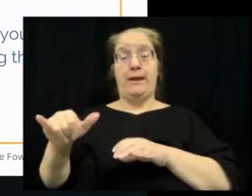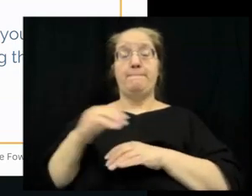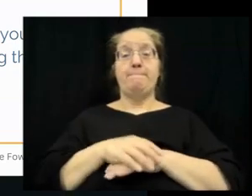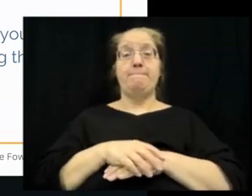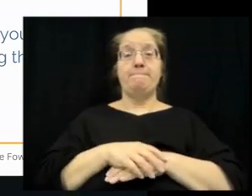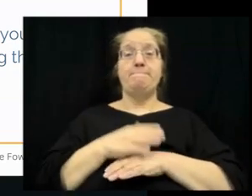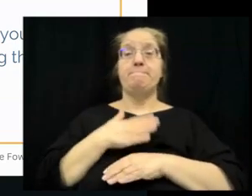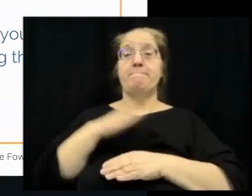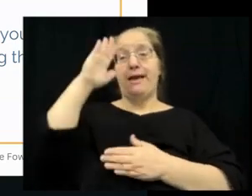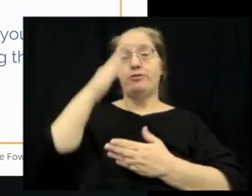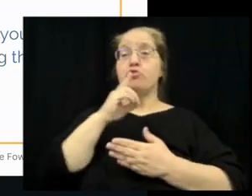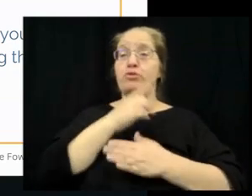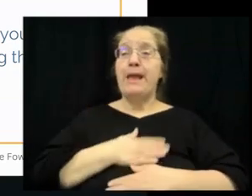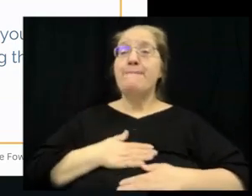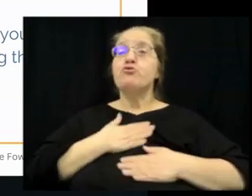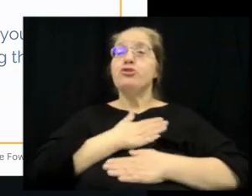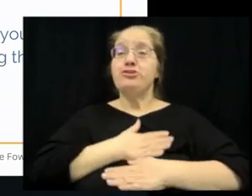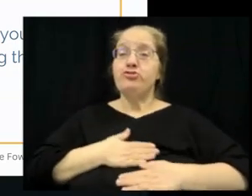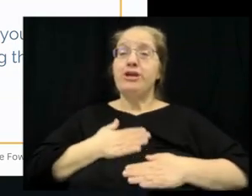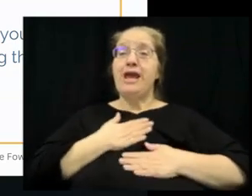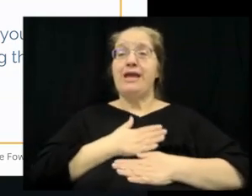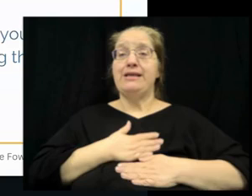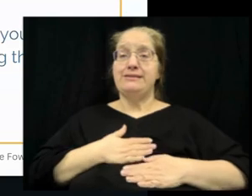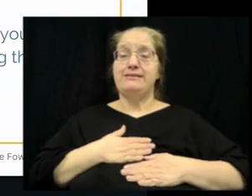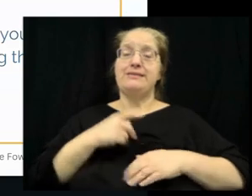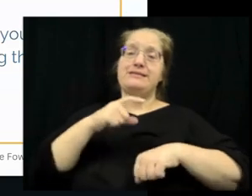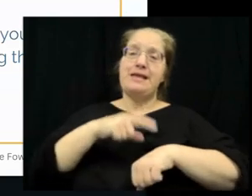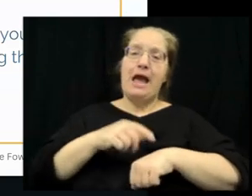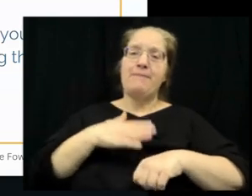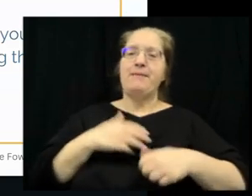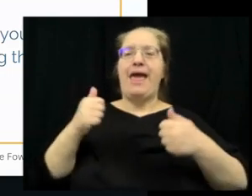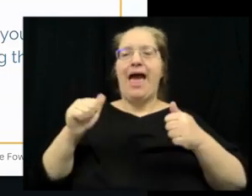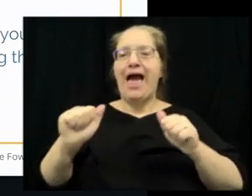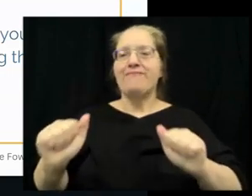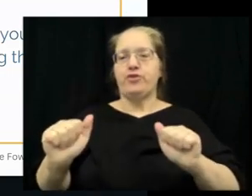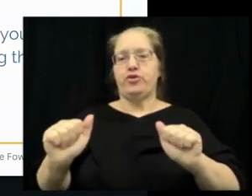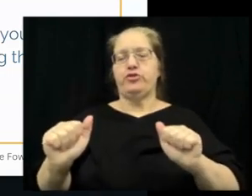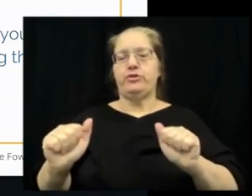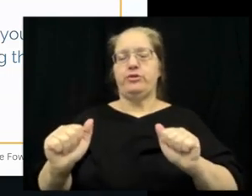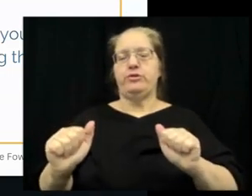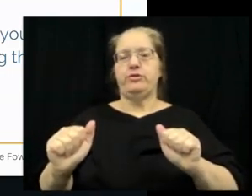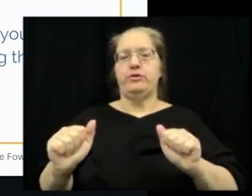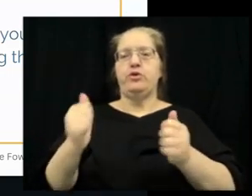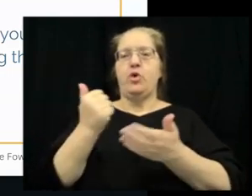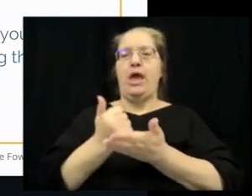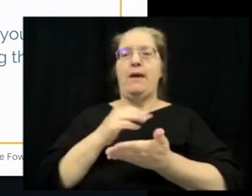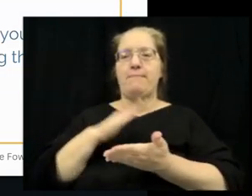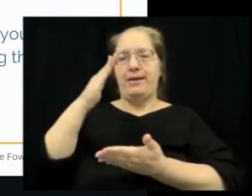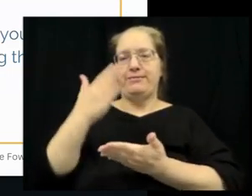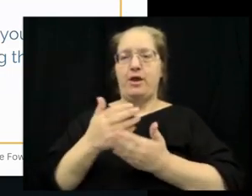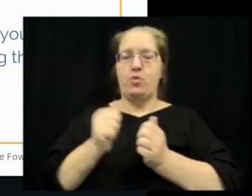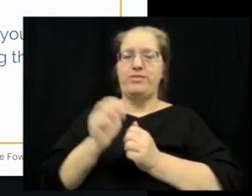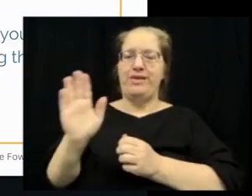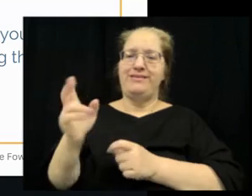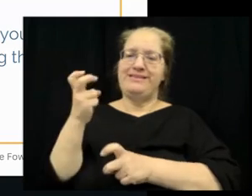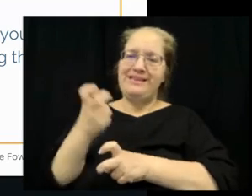very appreciative of the time and the effort that we took to help him through that difficult